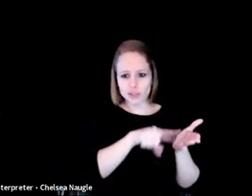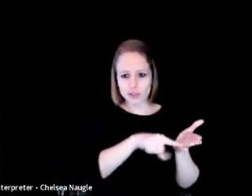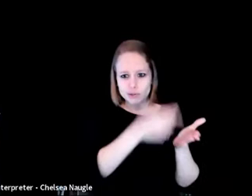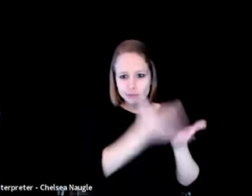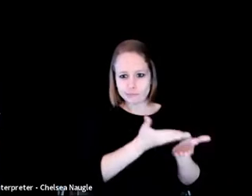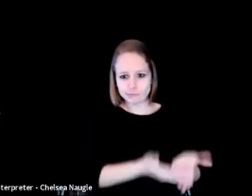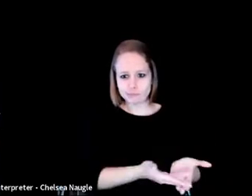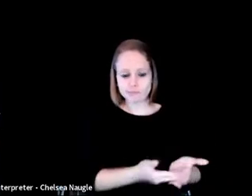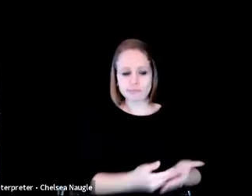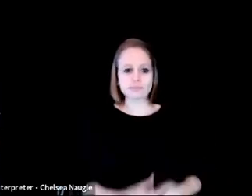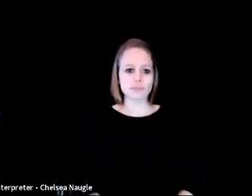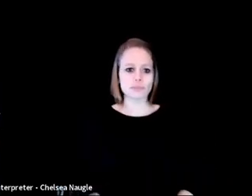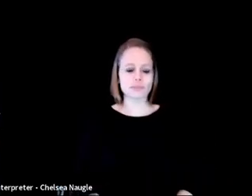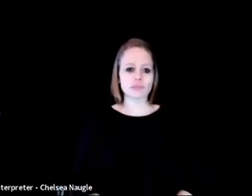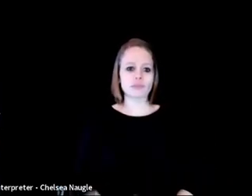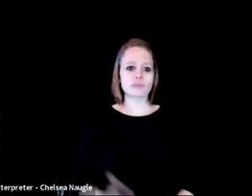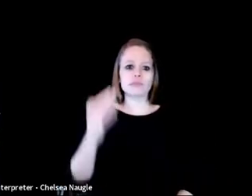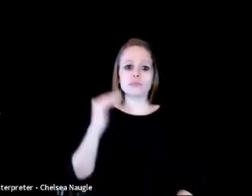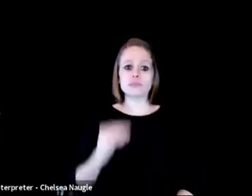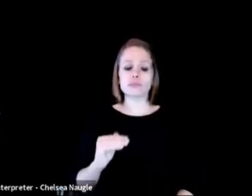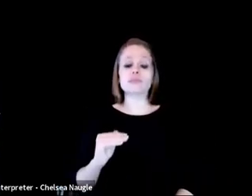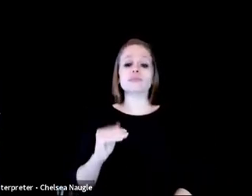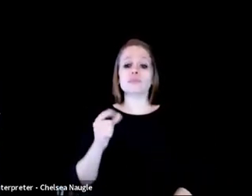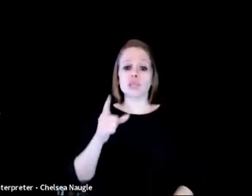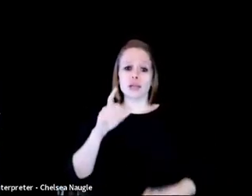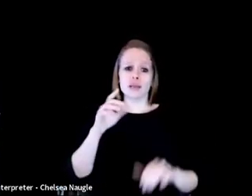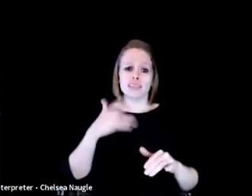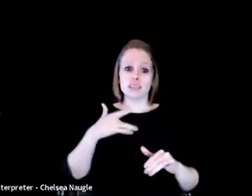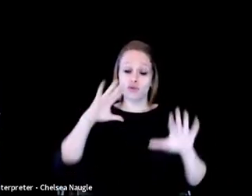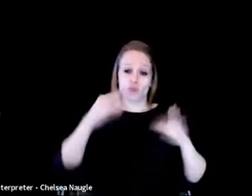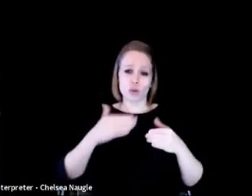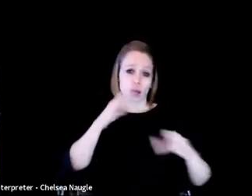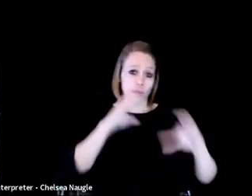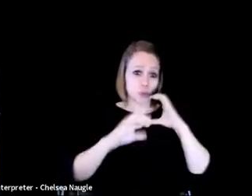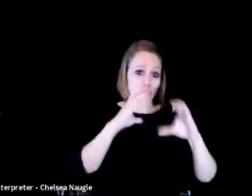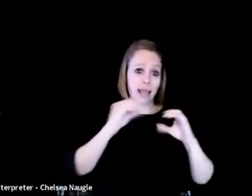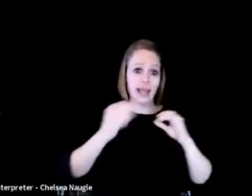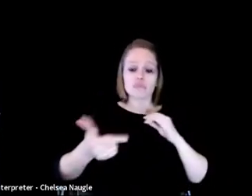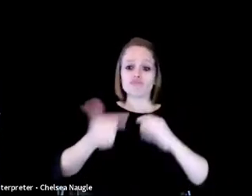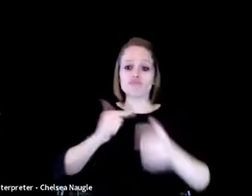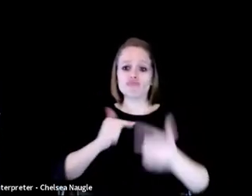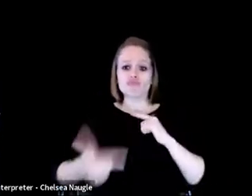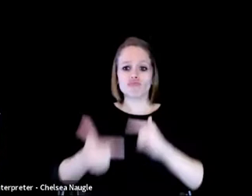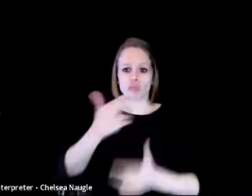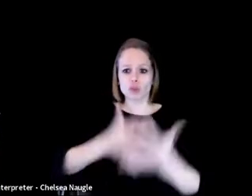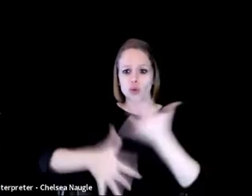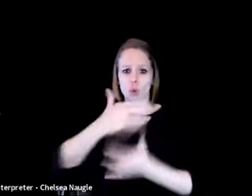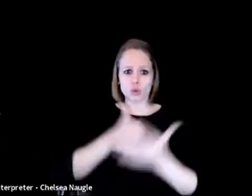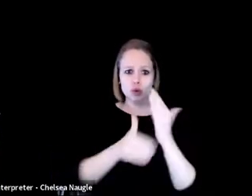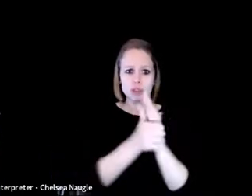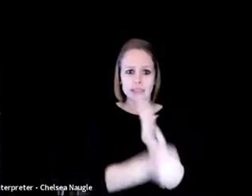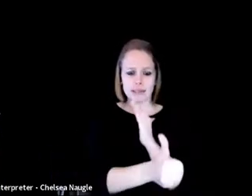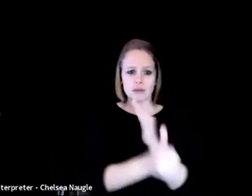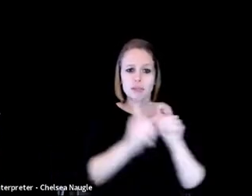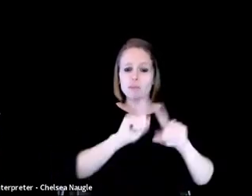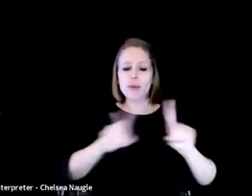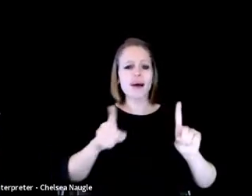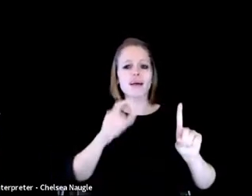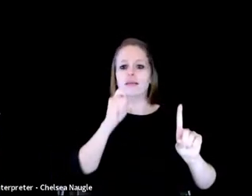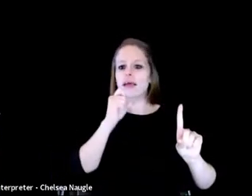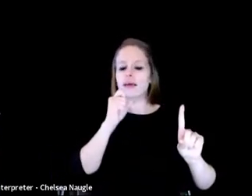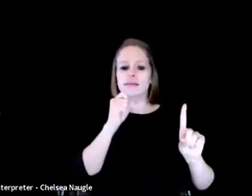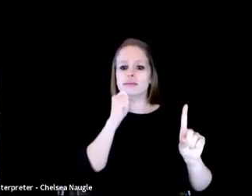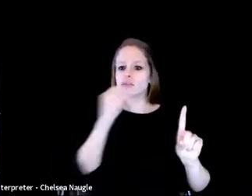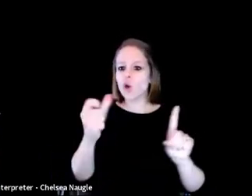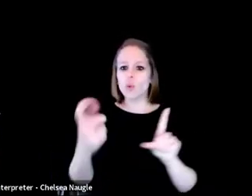There's a focus on communication and reciprocal social skills, but without a consideration of the child's multisensory needs. So they might be this whole